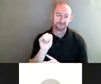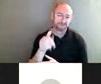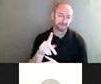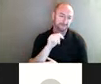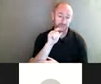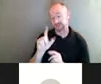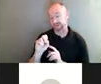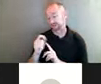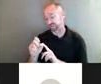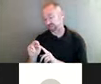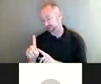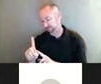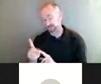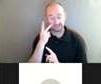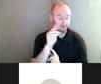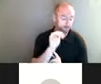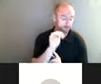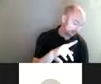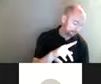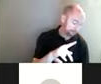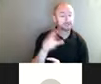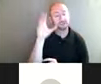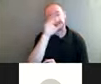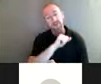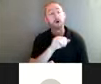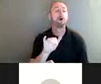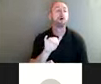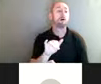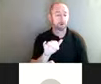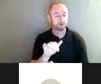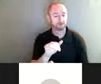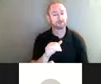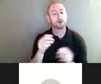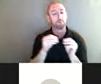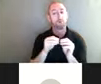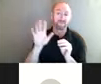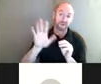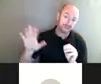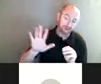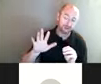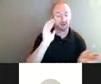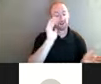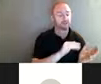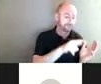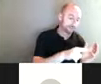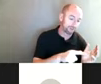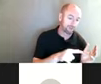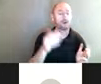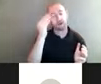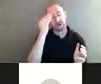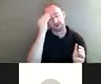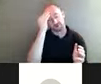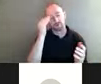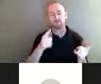legend. They're going to look at the map, use some intuition and say, ooh, more stuff over here, less stuff over here. I totally know what's going